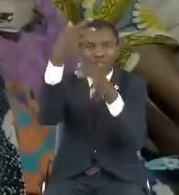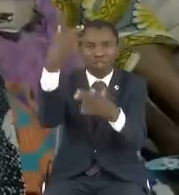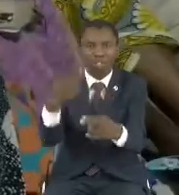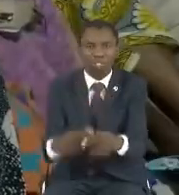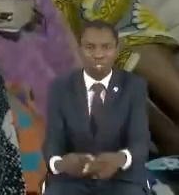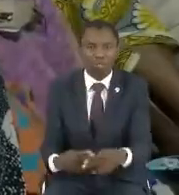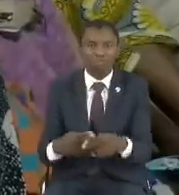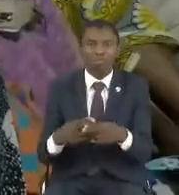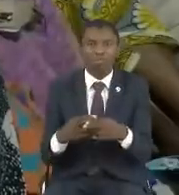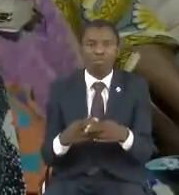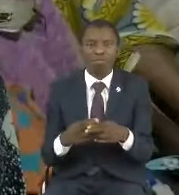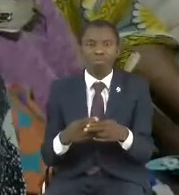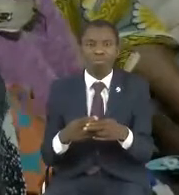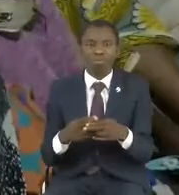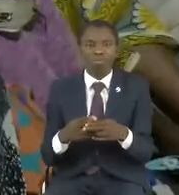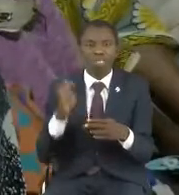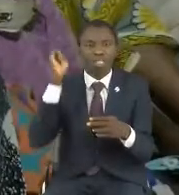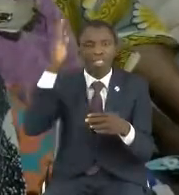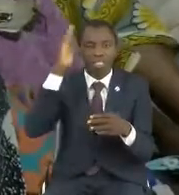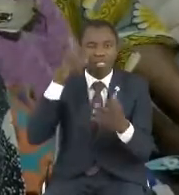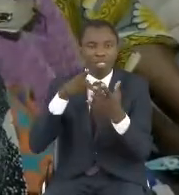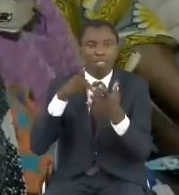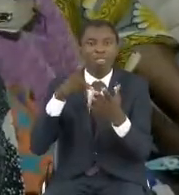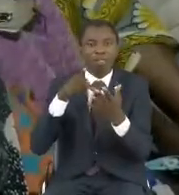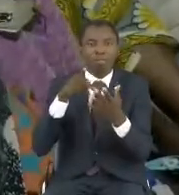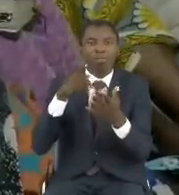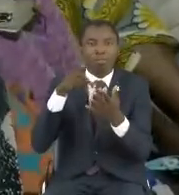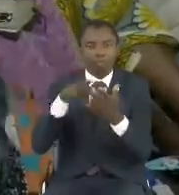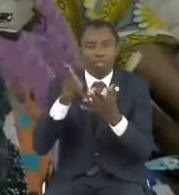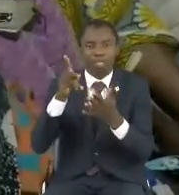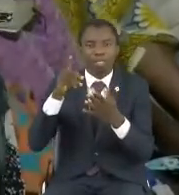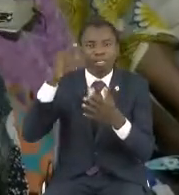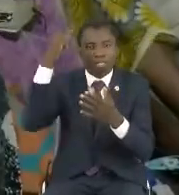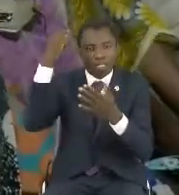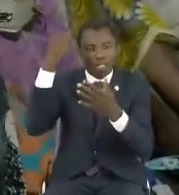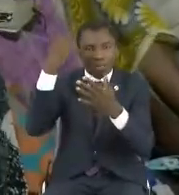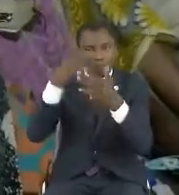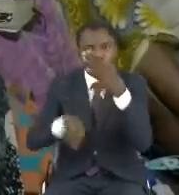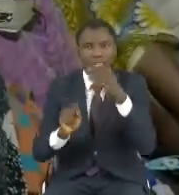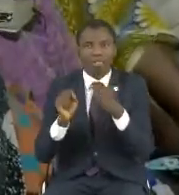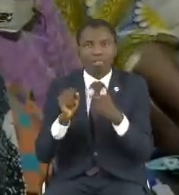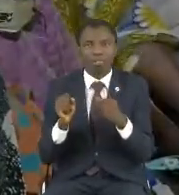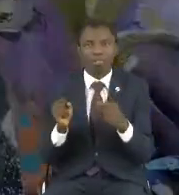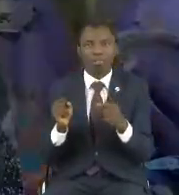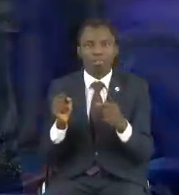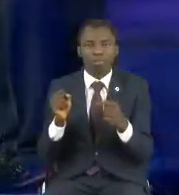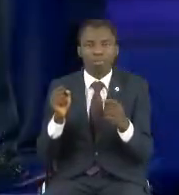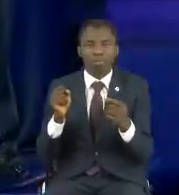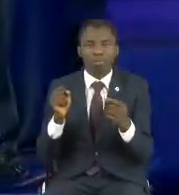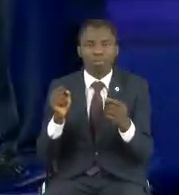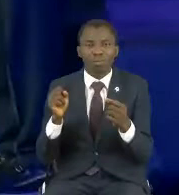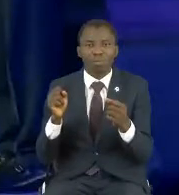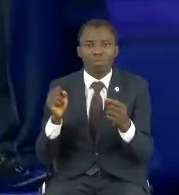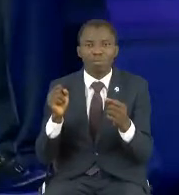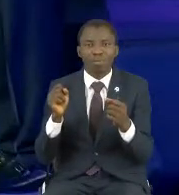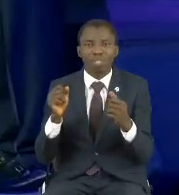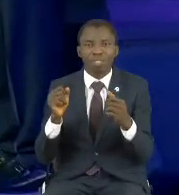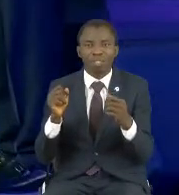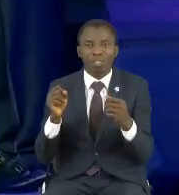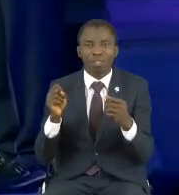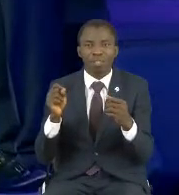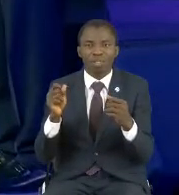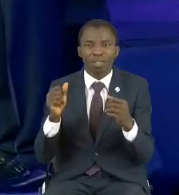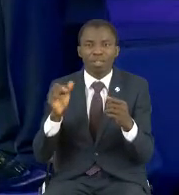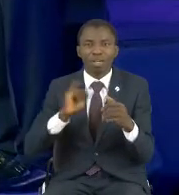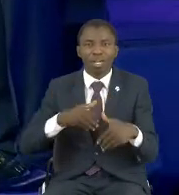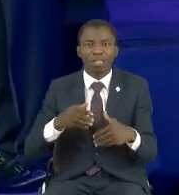He paid the price for you in particular. Don't bother how terrible you have